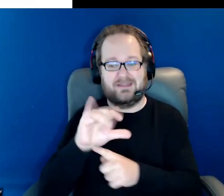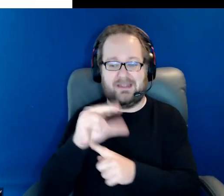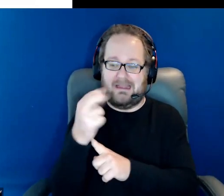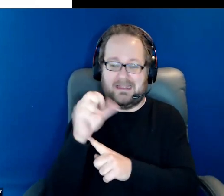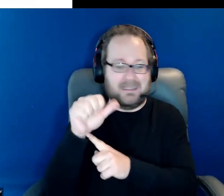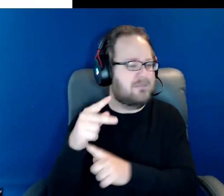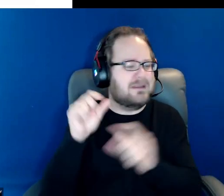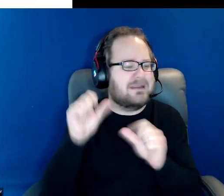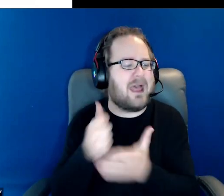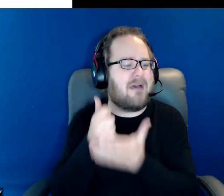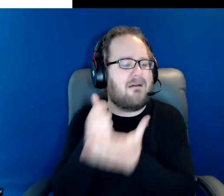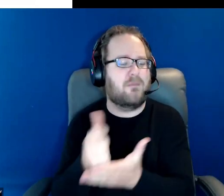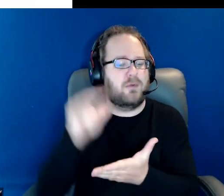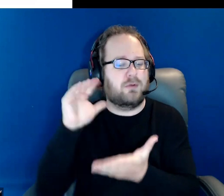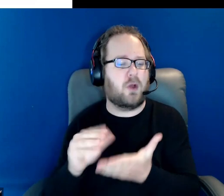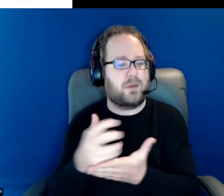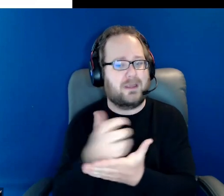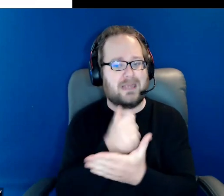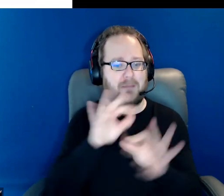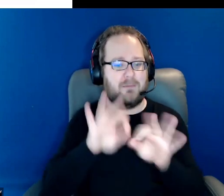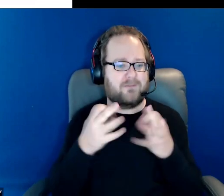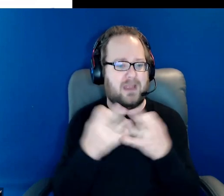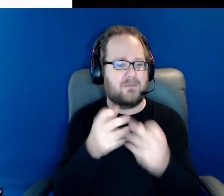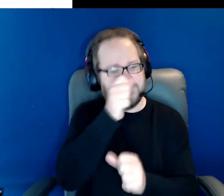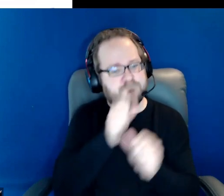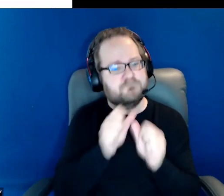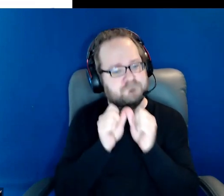is reduced overall. Next slide.